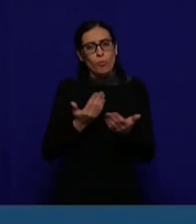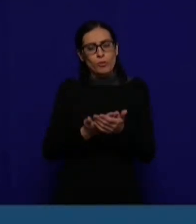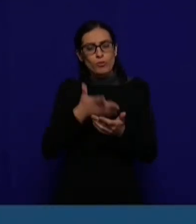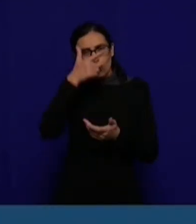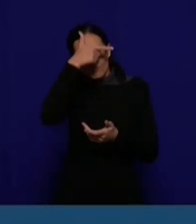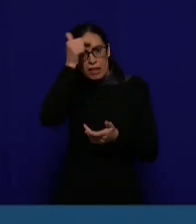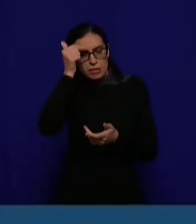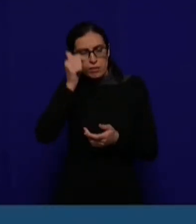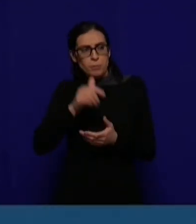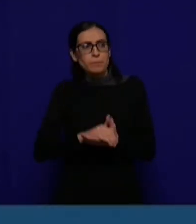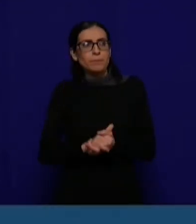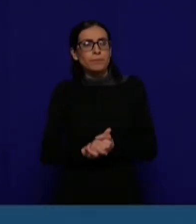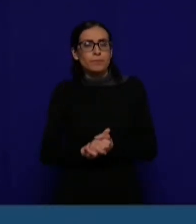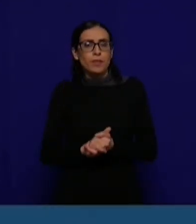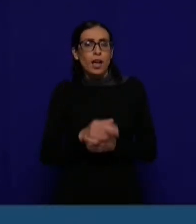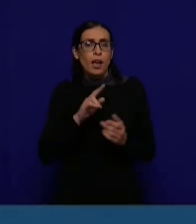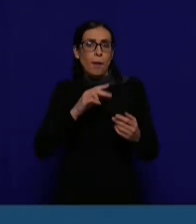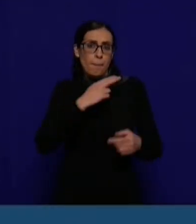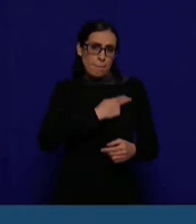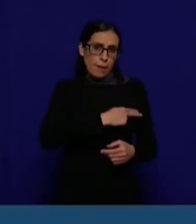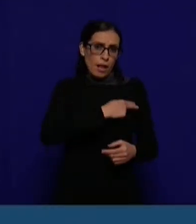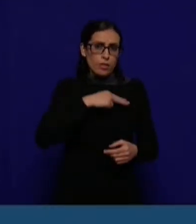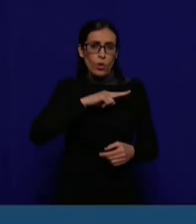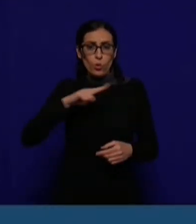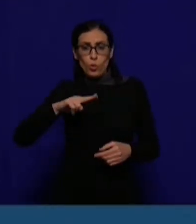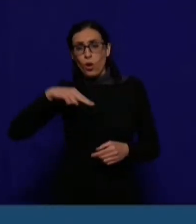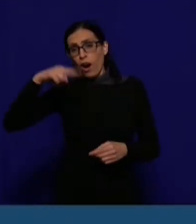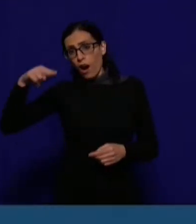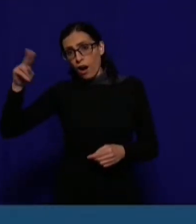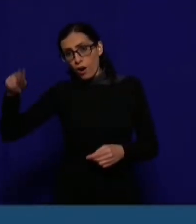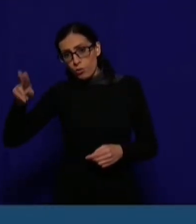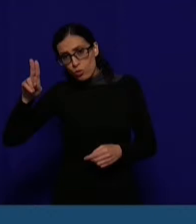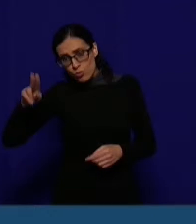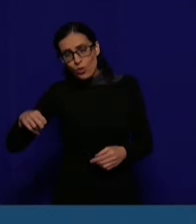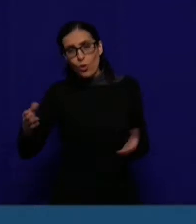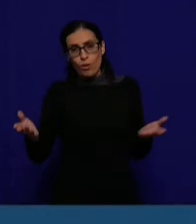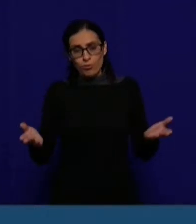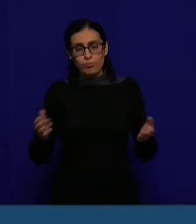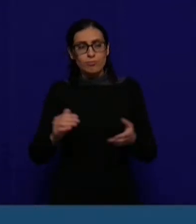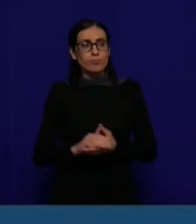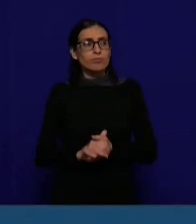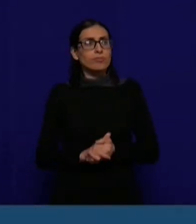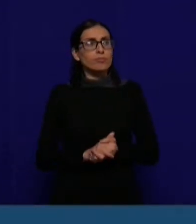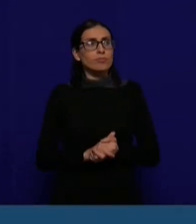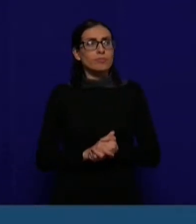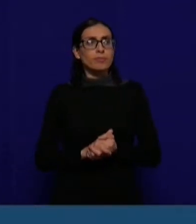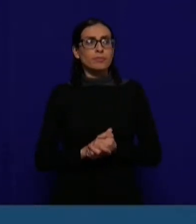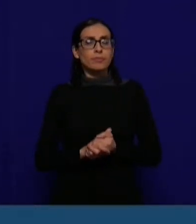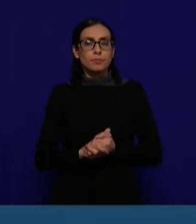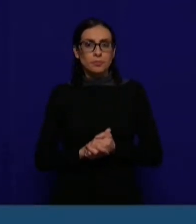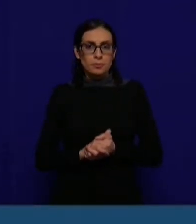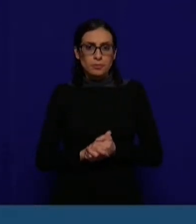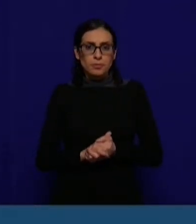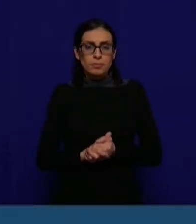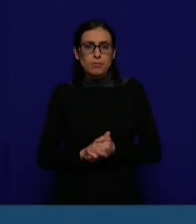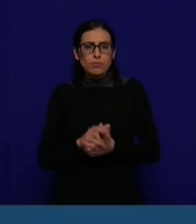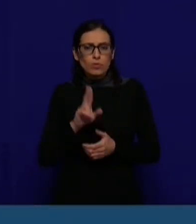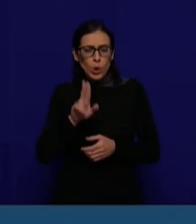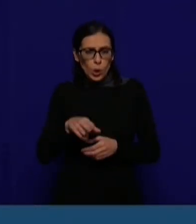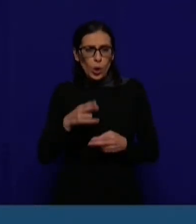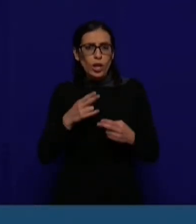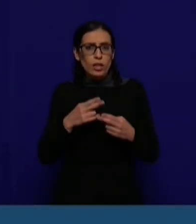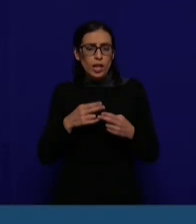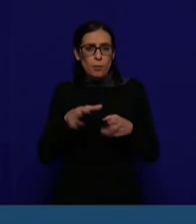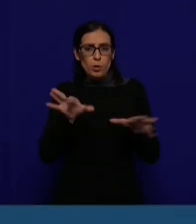ukoll f'Għawdex li qegħdin nagħmlu dak kollha li jiġu jibbukkjaw magħna wkoll barra ċertu random testing li